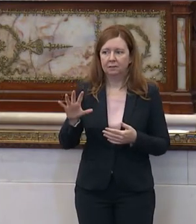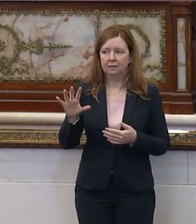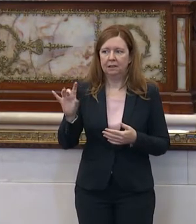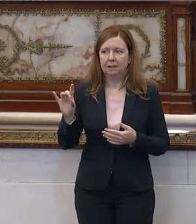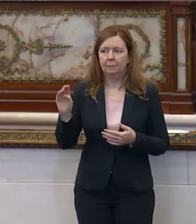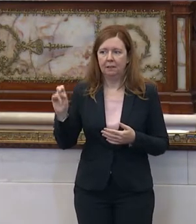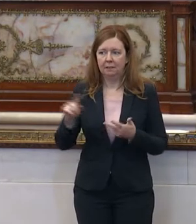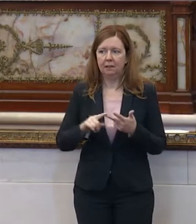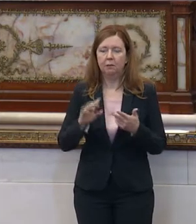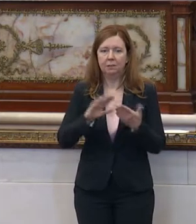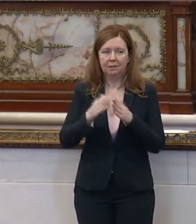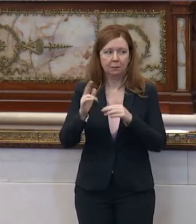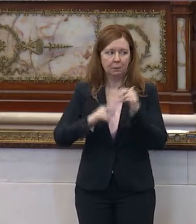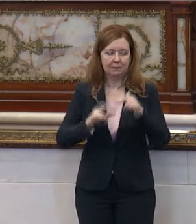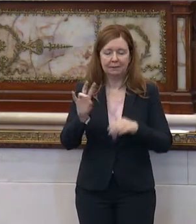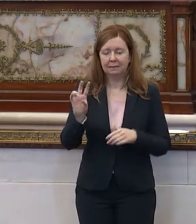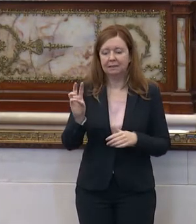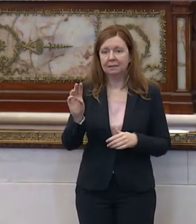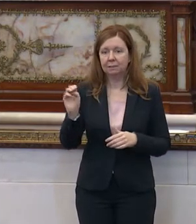150,877,000. Municipal buildings,